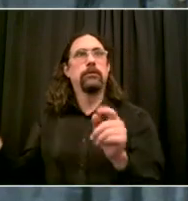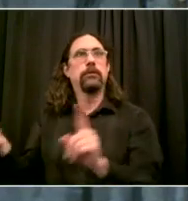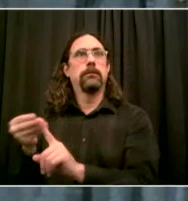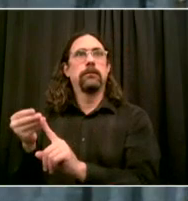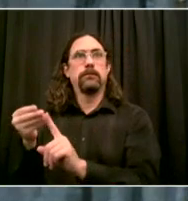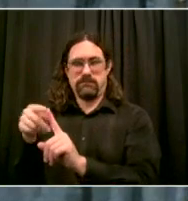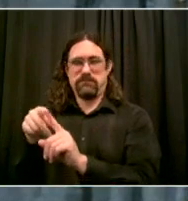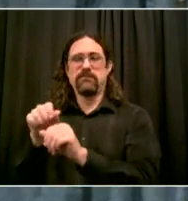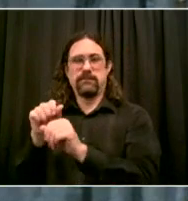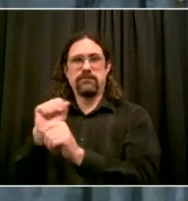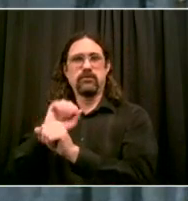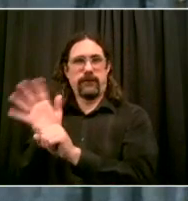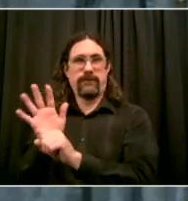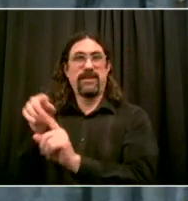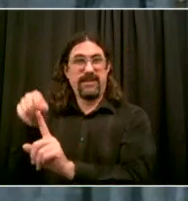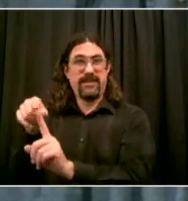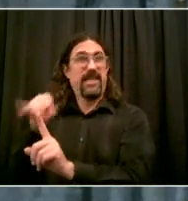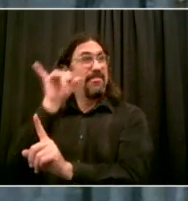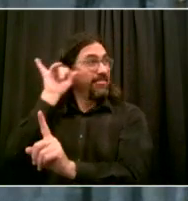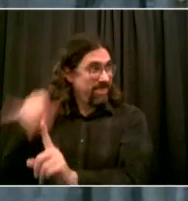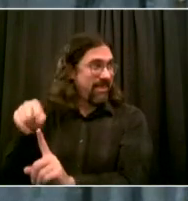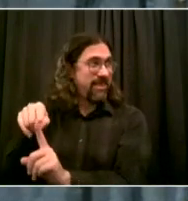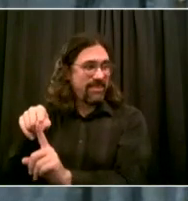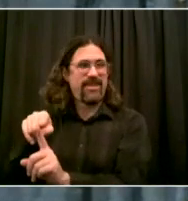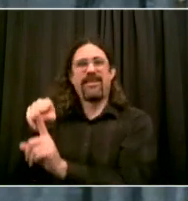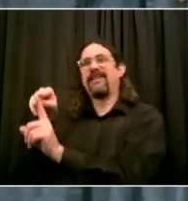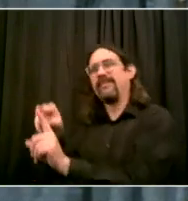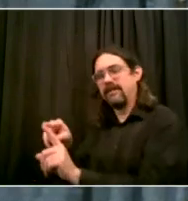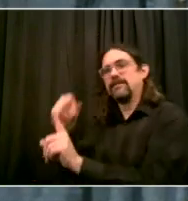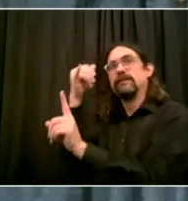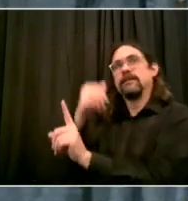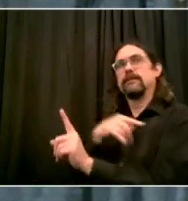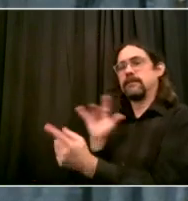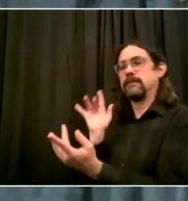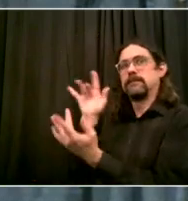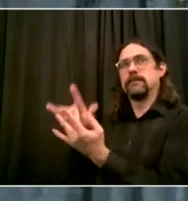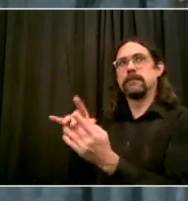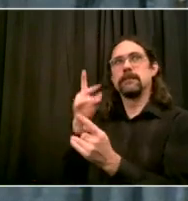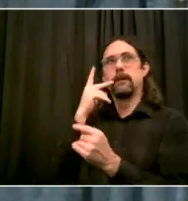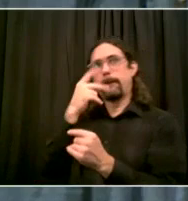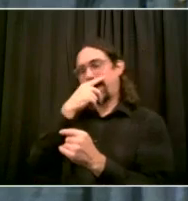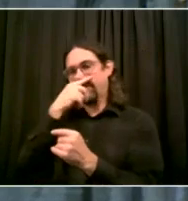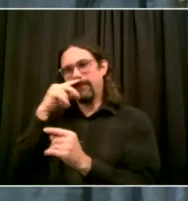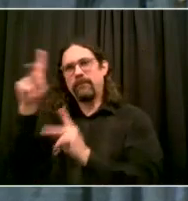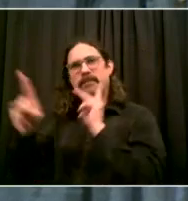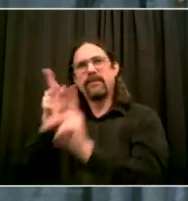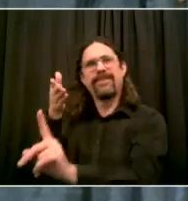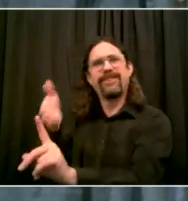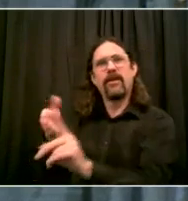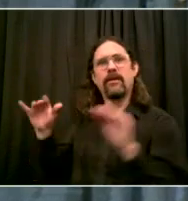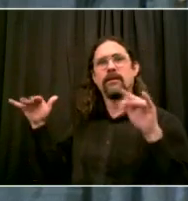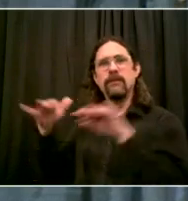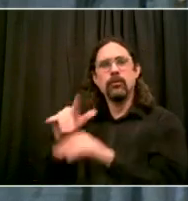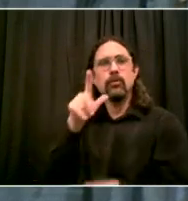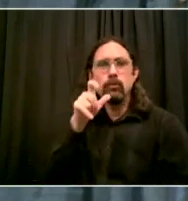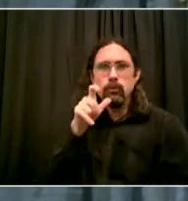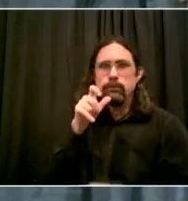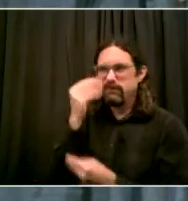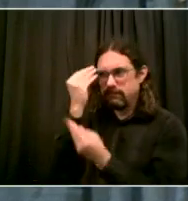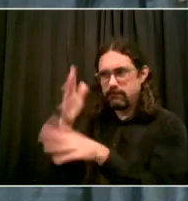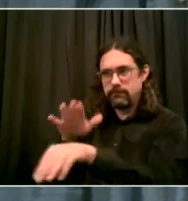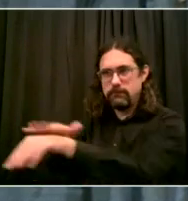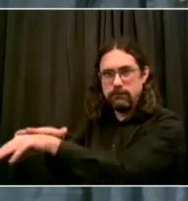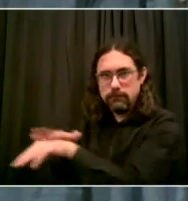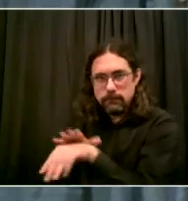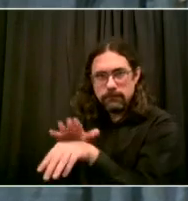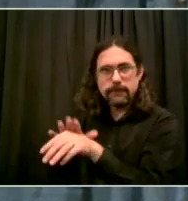tracing scheme really enables us to look at the likely source of infection and take concrete action ranging from bringing testing to